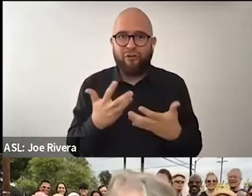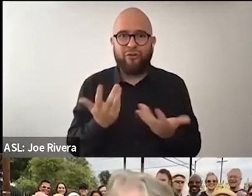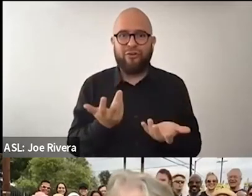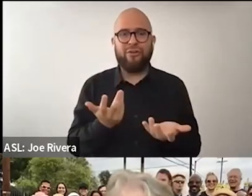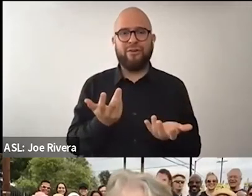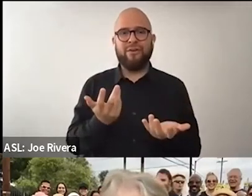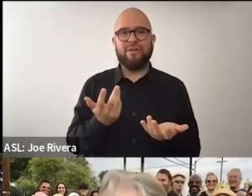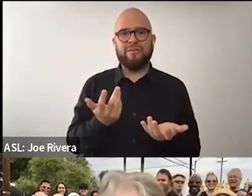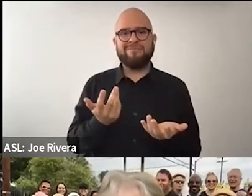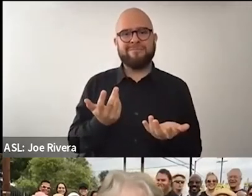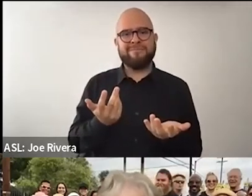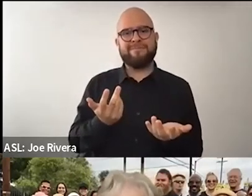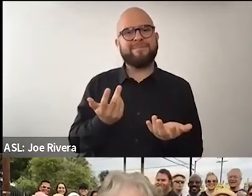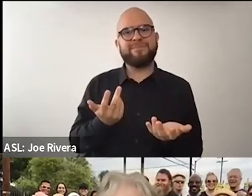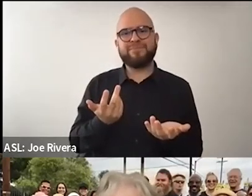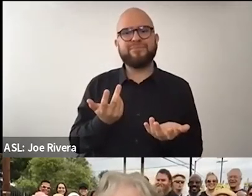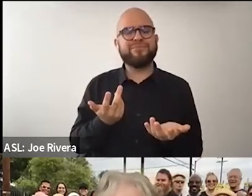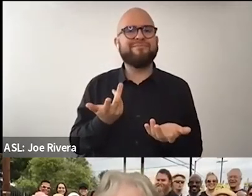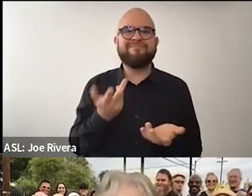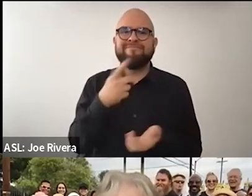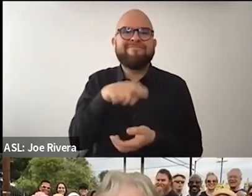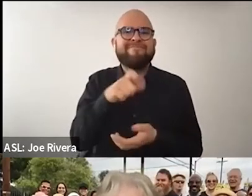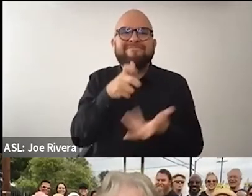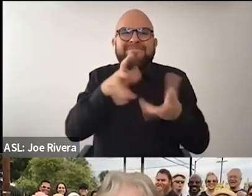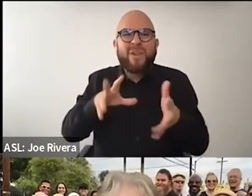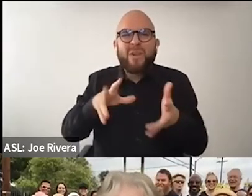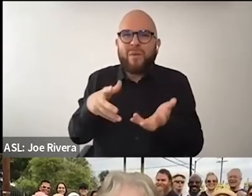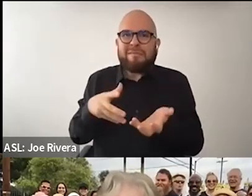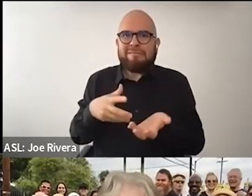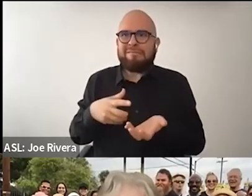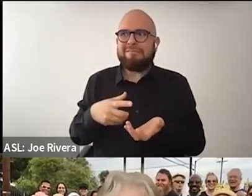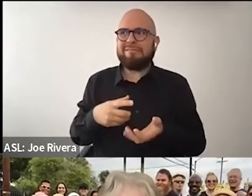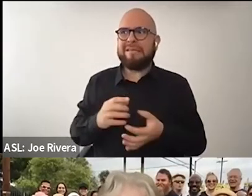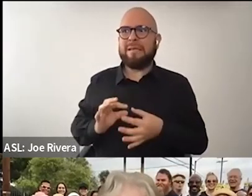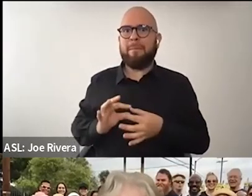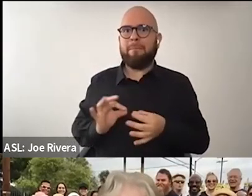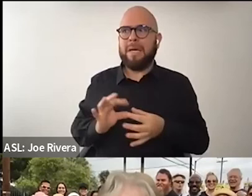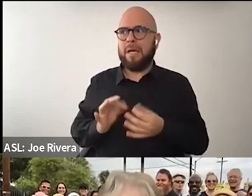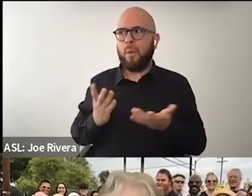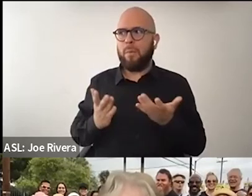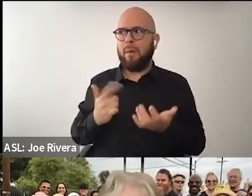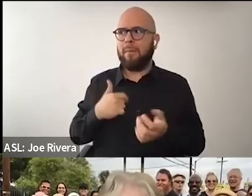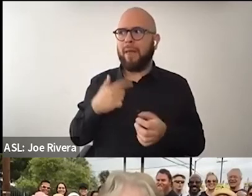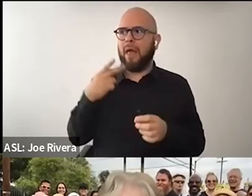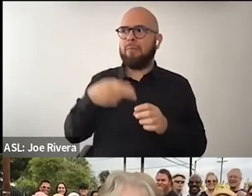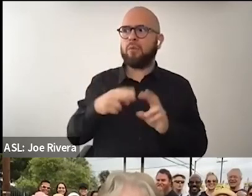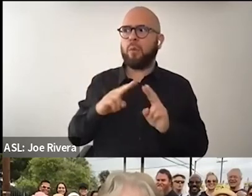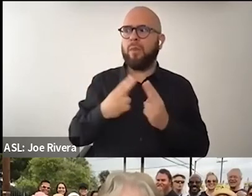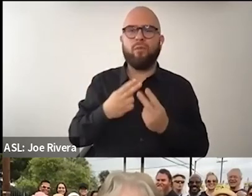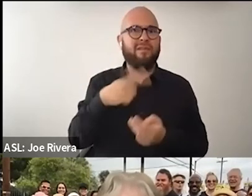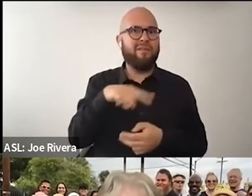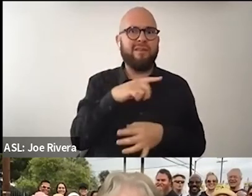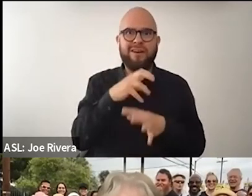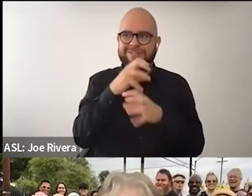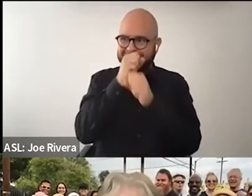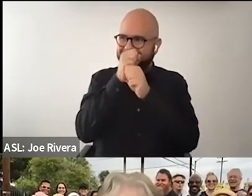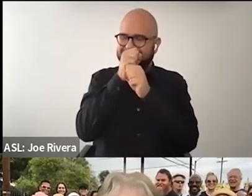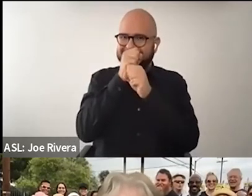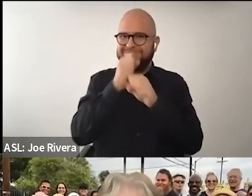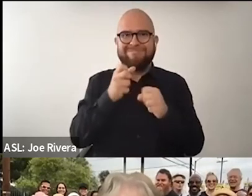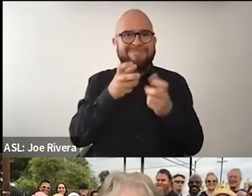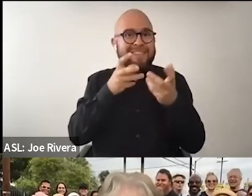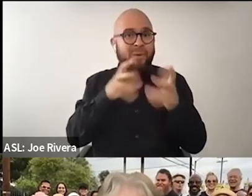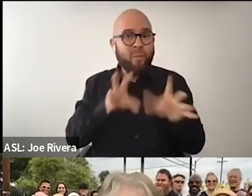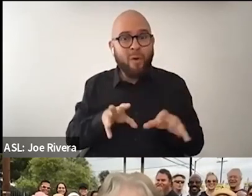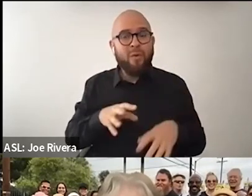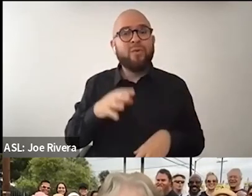even talk about joining the union, because management at that time was putting out a lot of resistance,